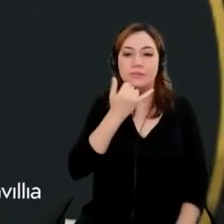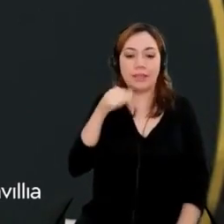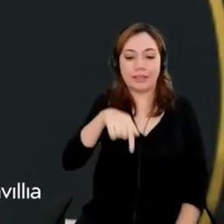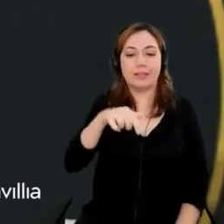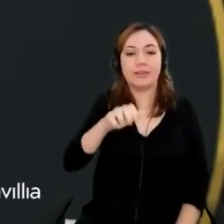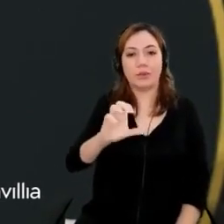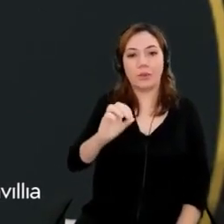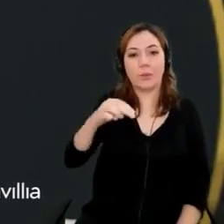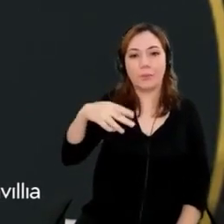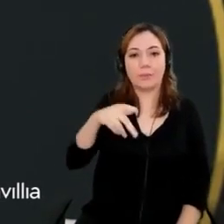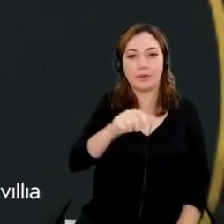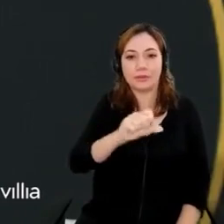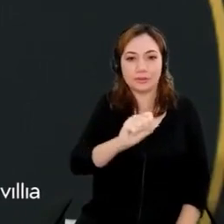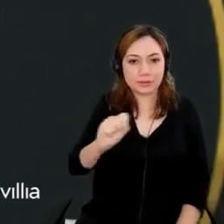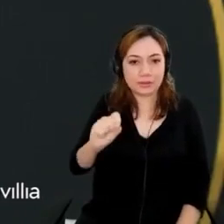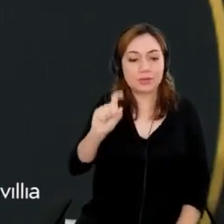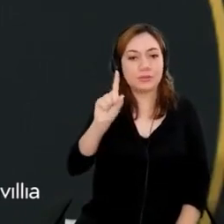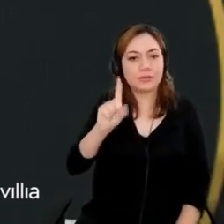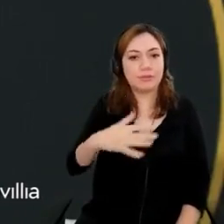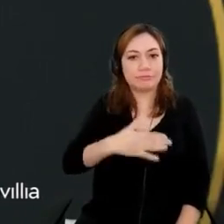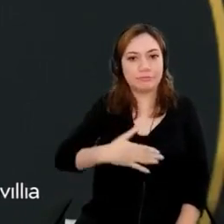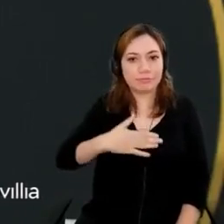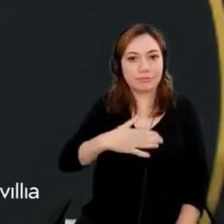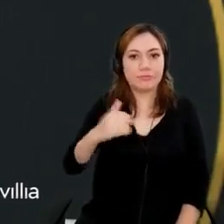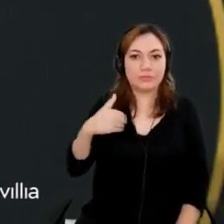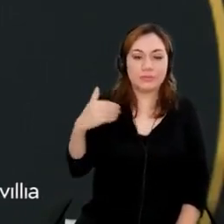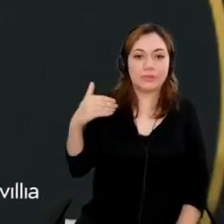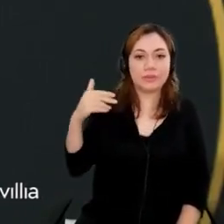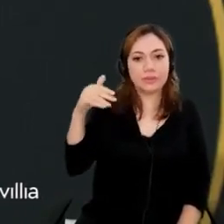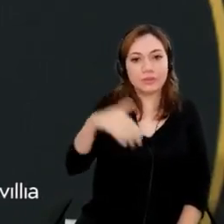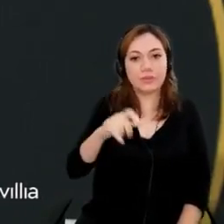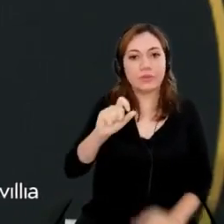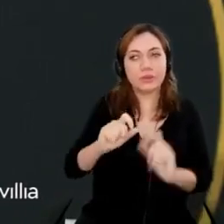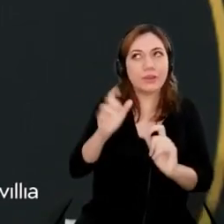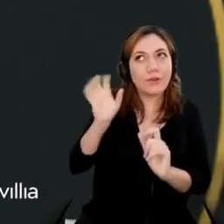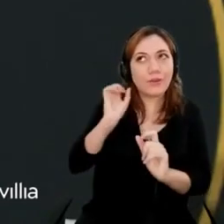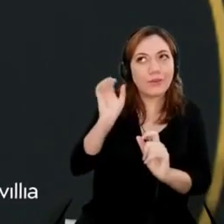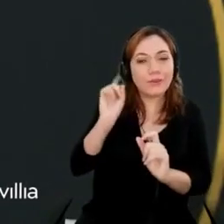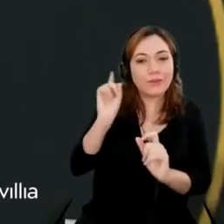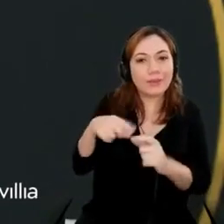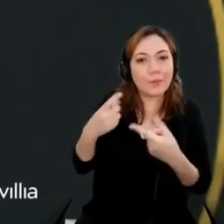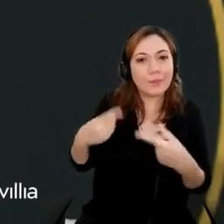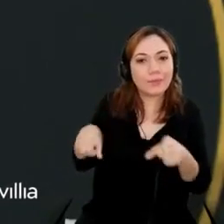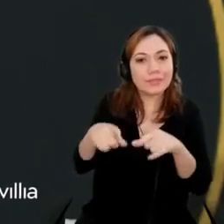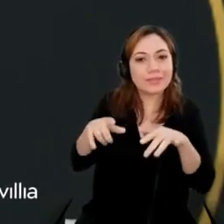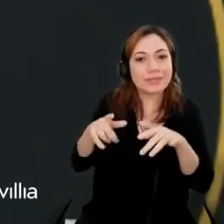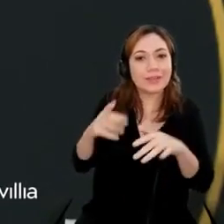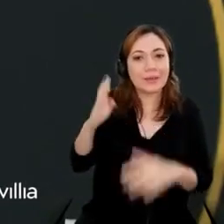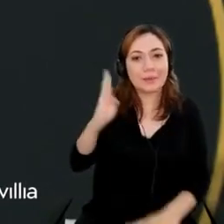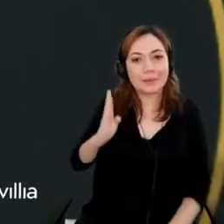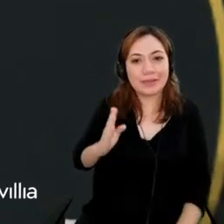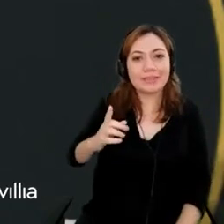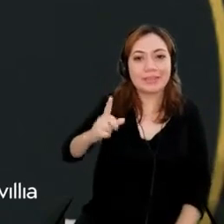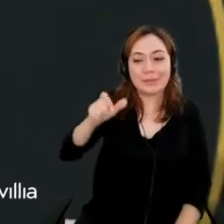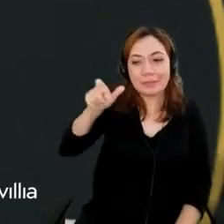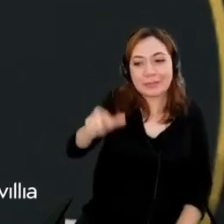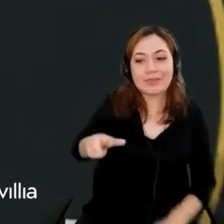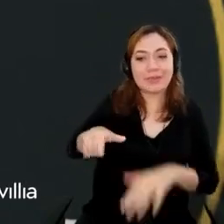pleasure to hear a Brazilian song at the piano playing by one of your executives. It was very, very